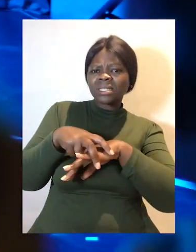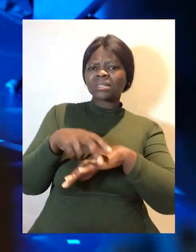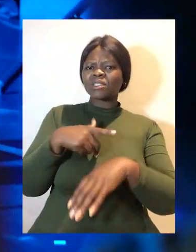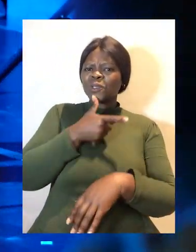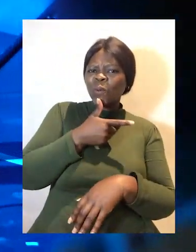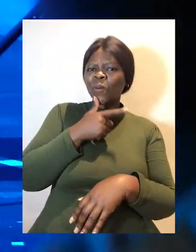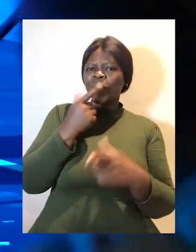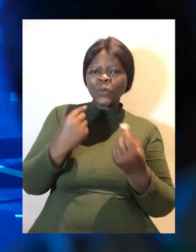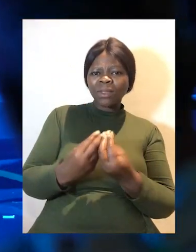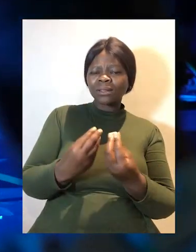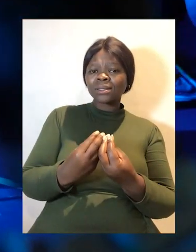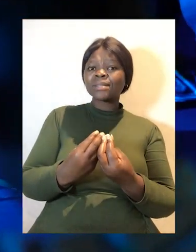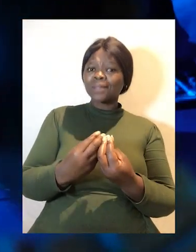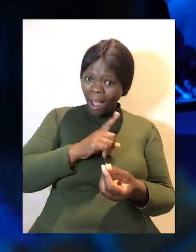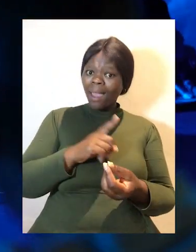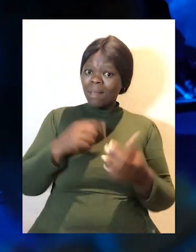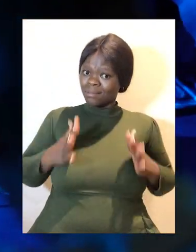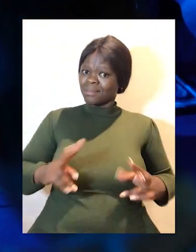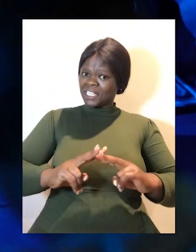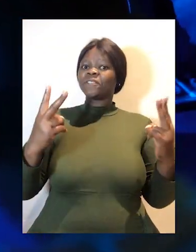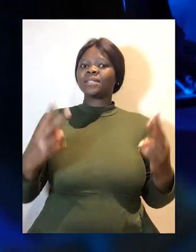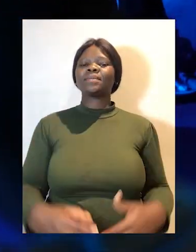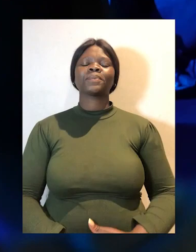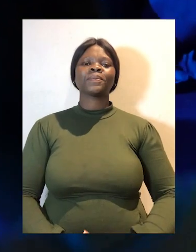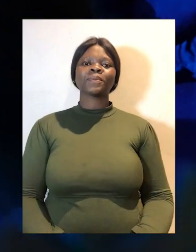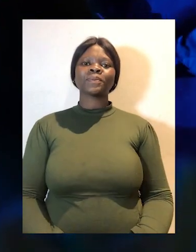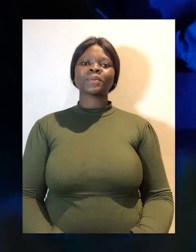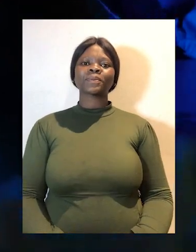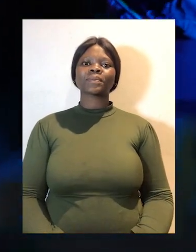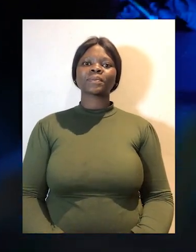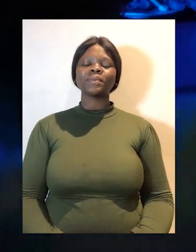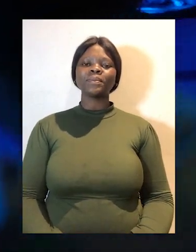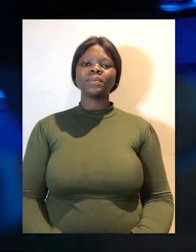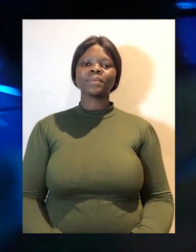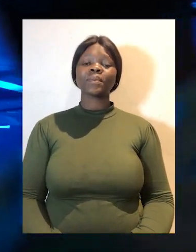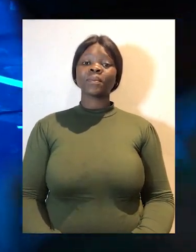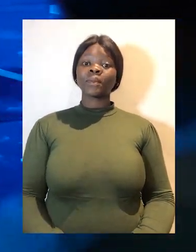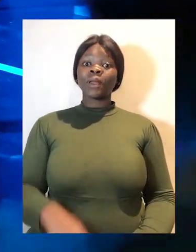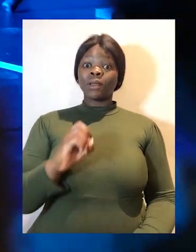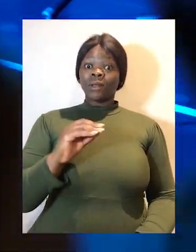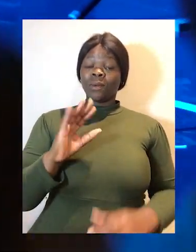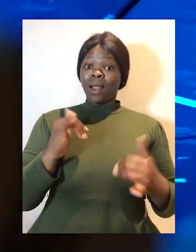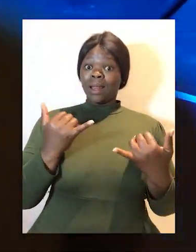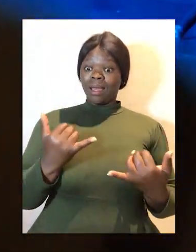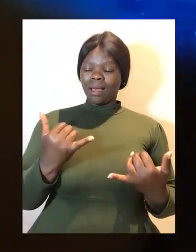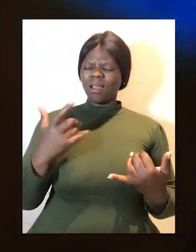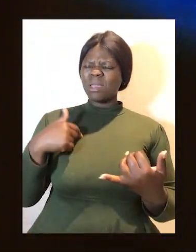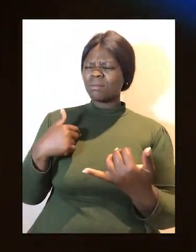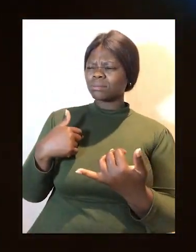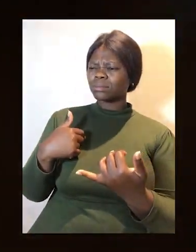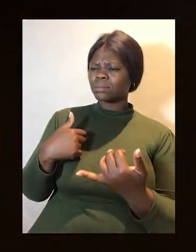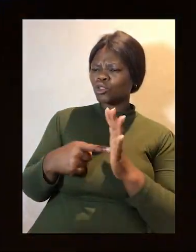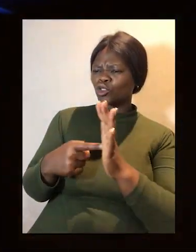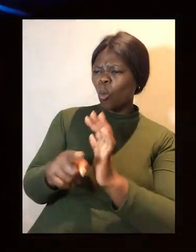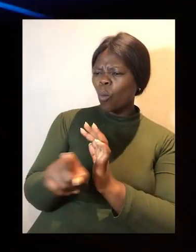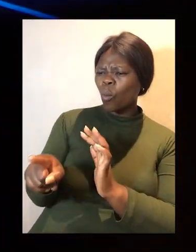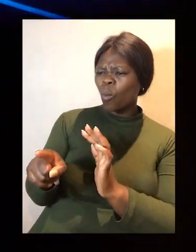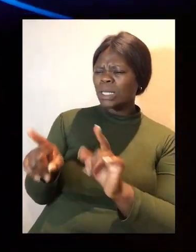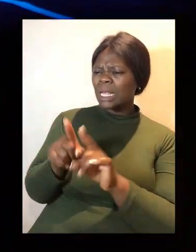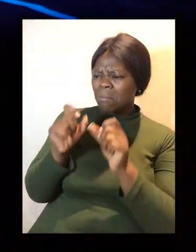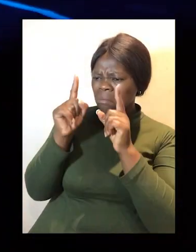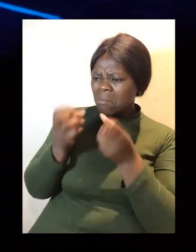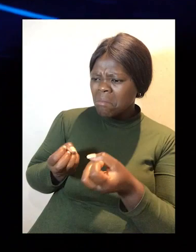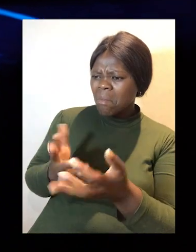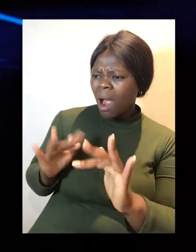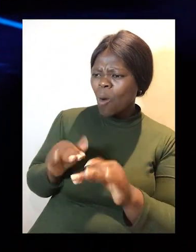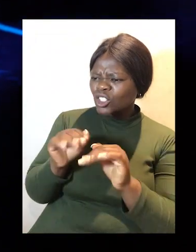always, while sitting, talking, doing, because I'm a different person. So now I'm like, how am I